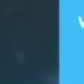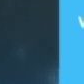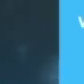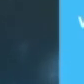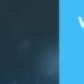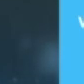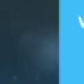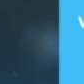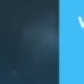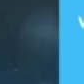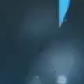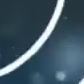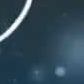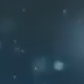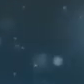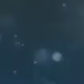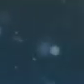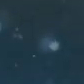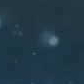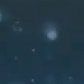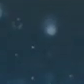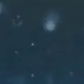Log on to